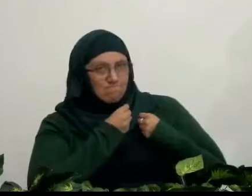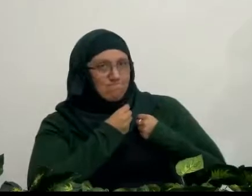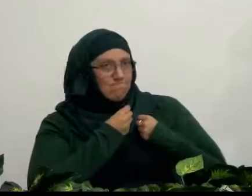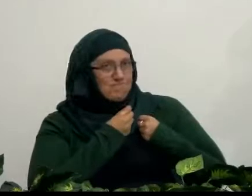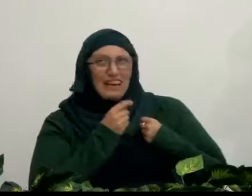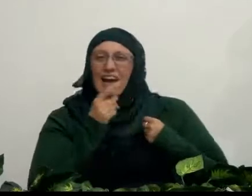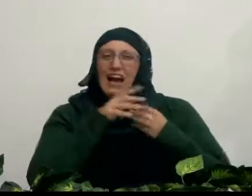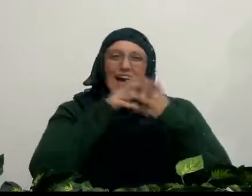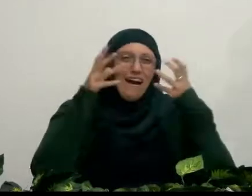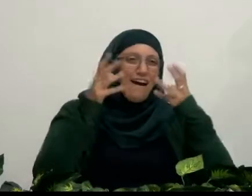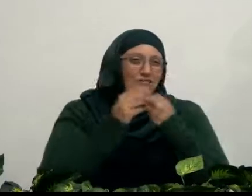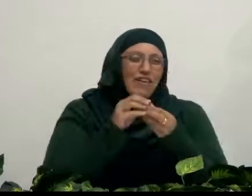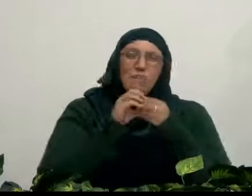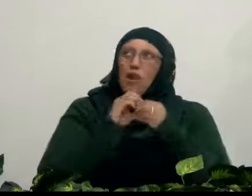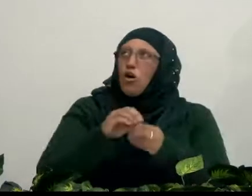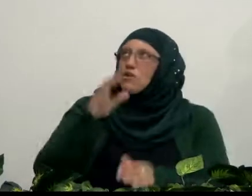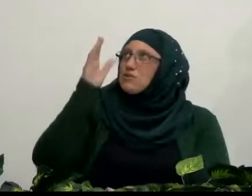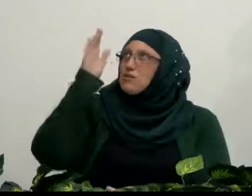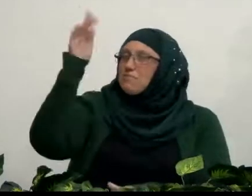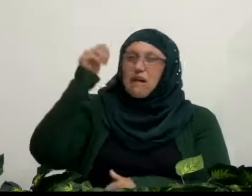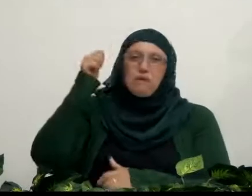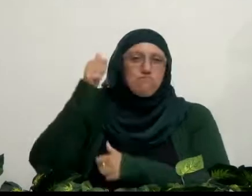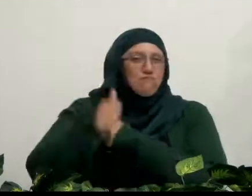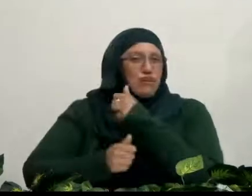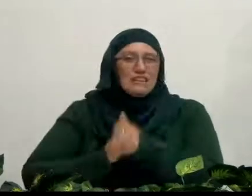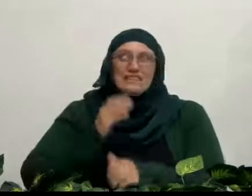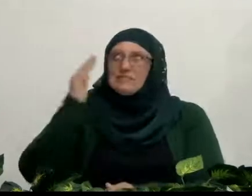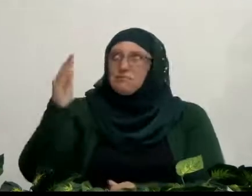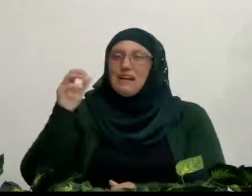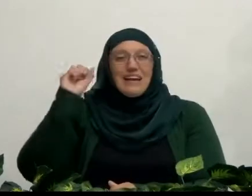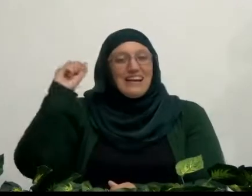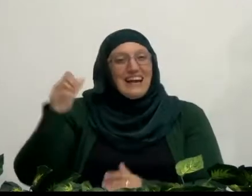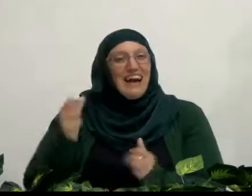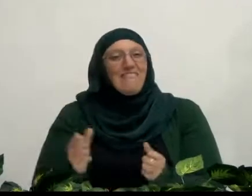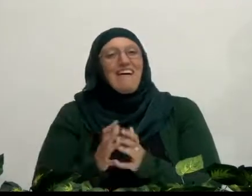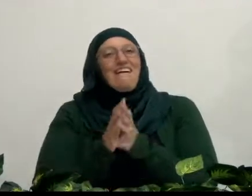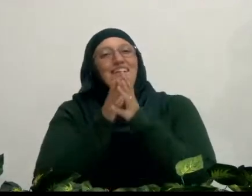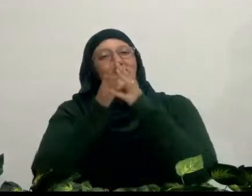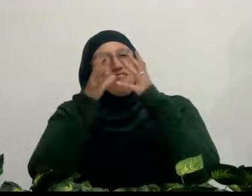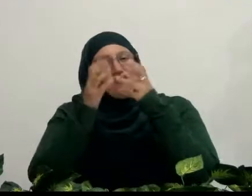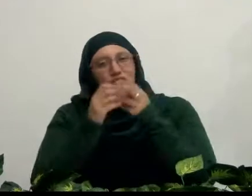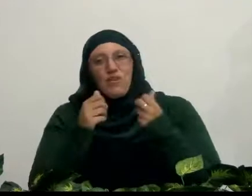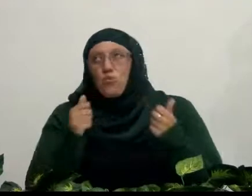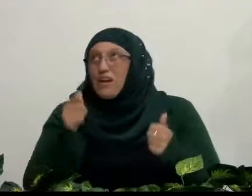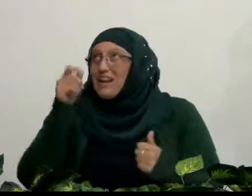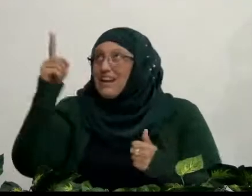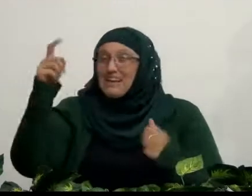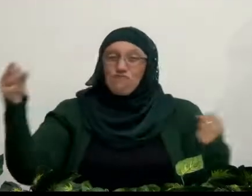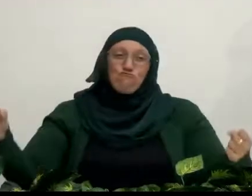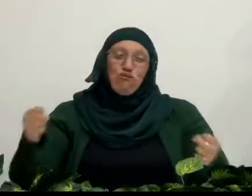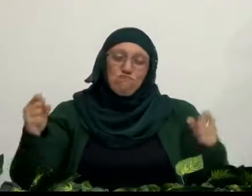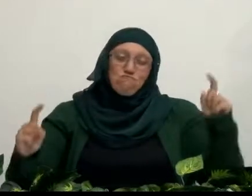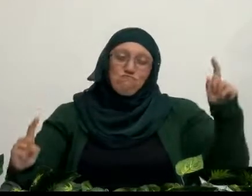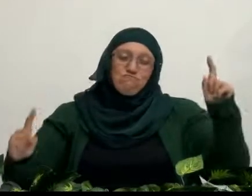the praise. In his hand is all goodness, and he is mighty over all things.